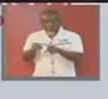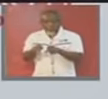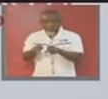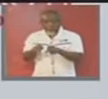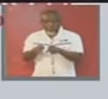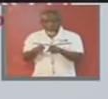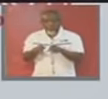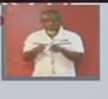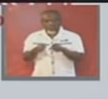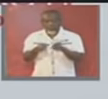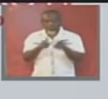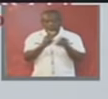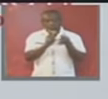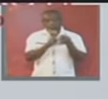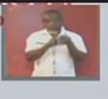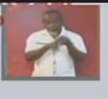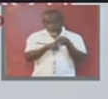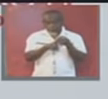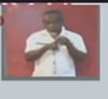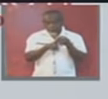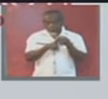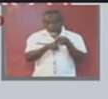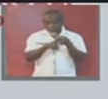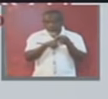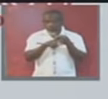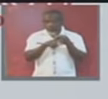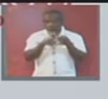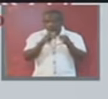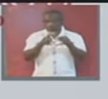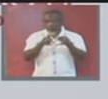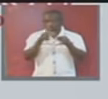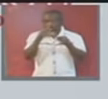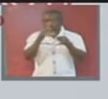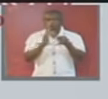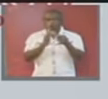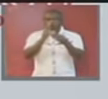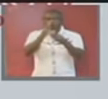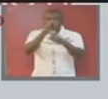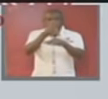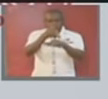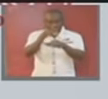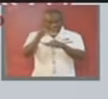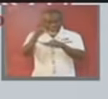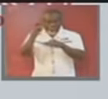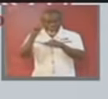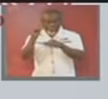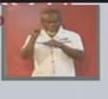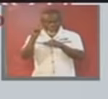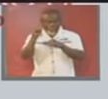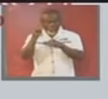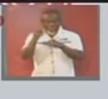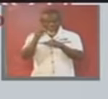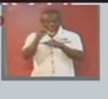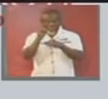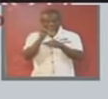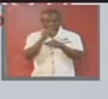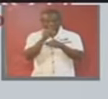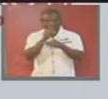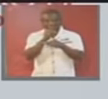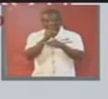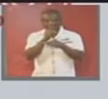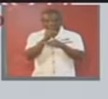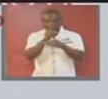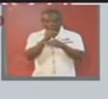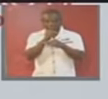part 1, phase 1, those persons over 60, especially those who have diabetes